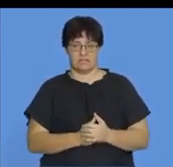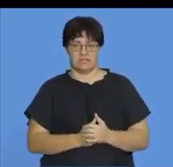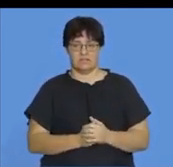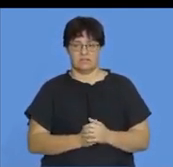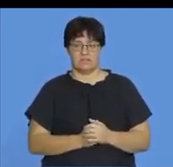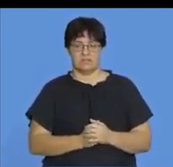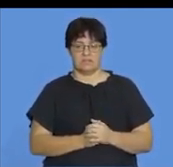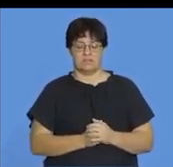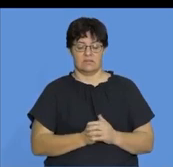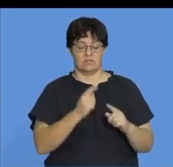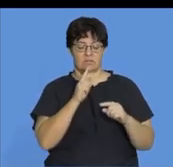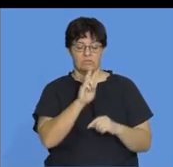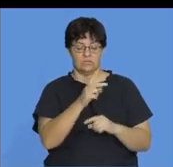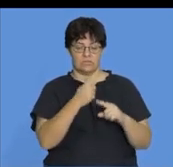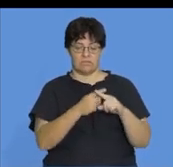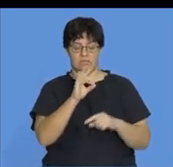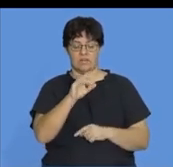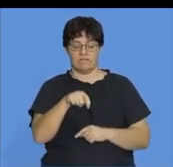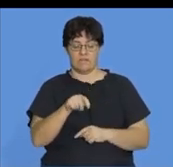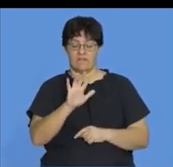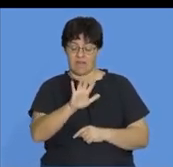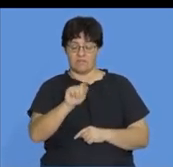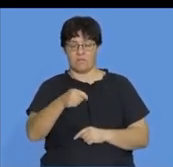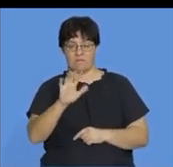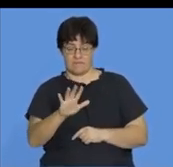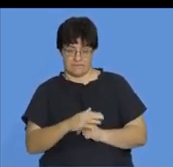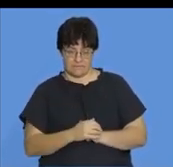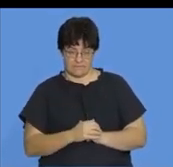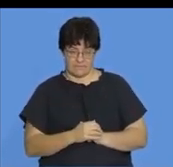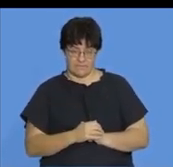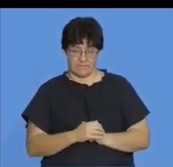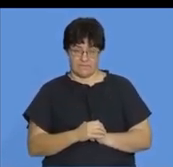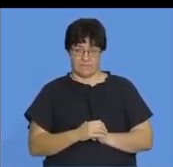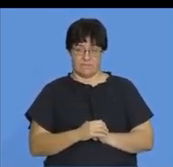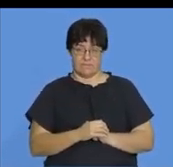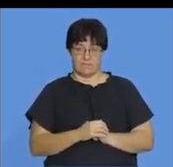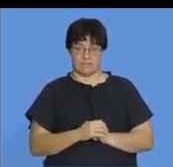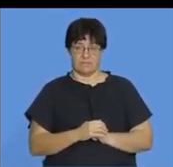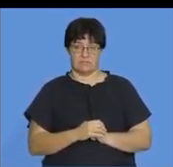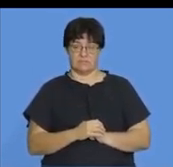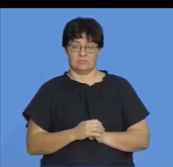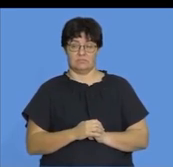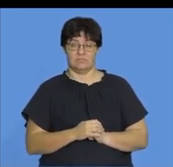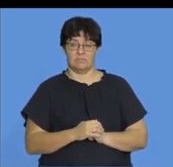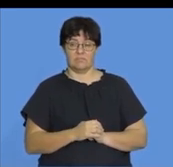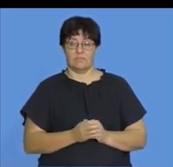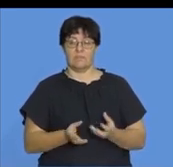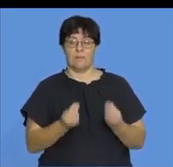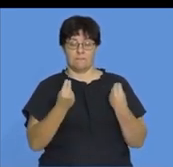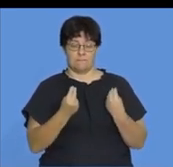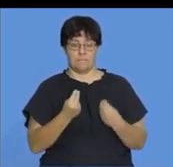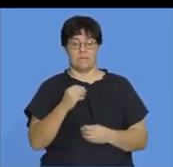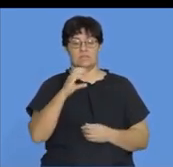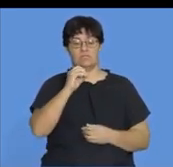by 2 multiplied by 35.5, okay? Right, close that bracket. Okay, this gives us